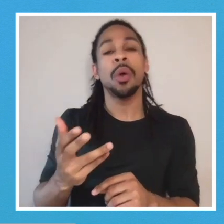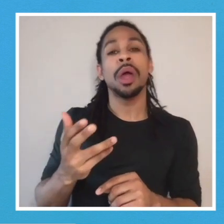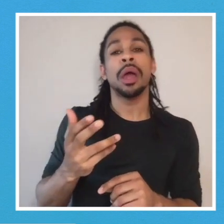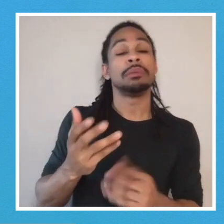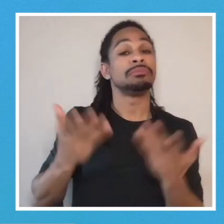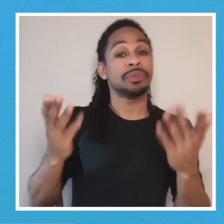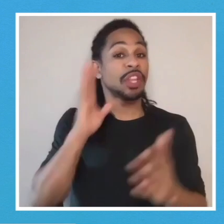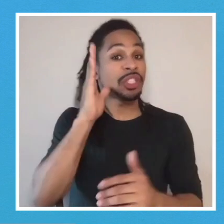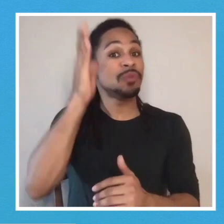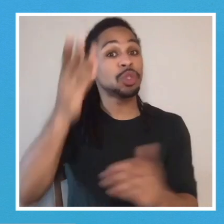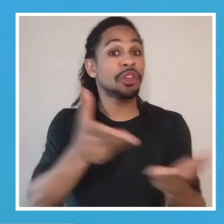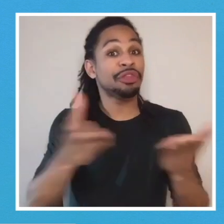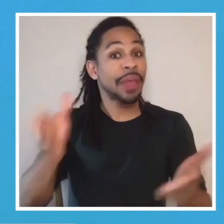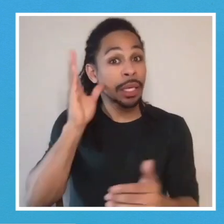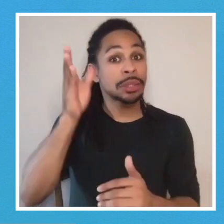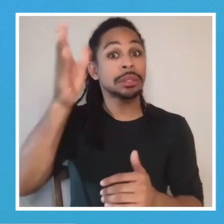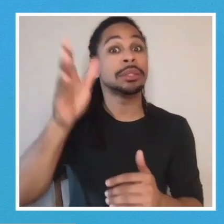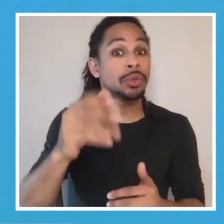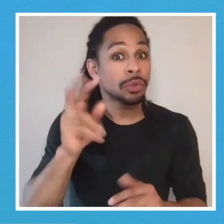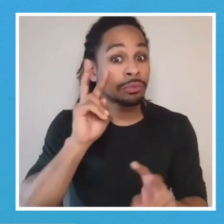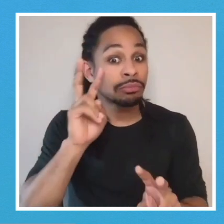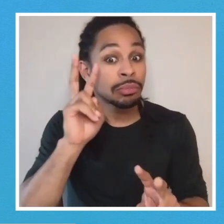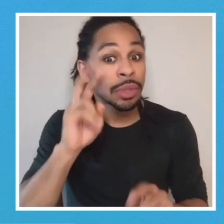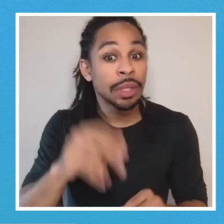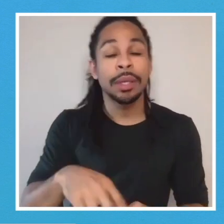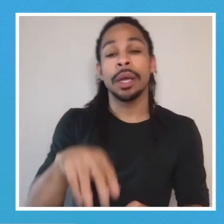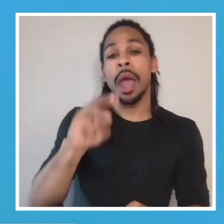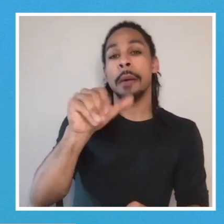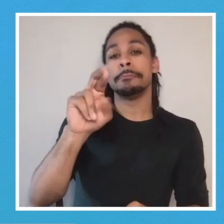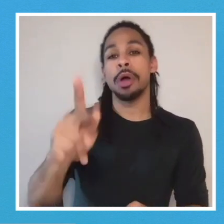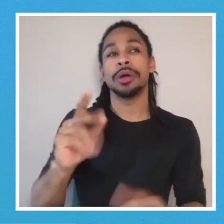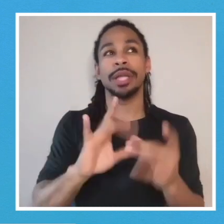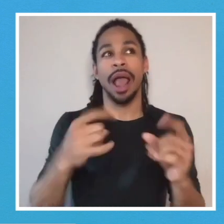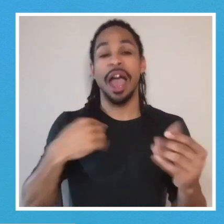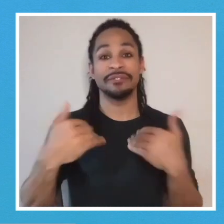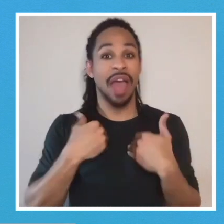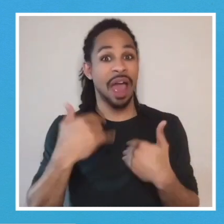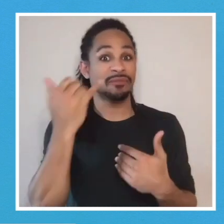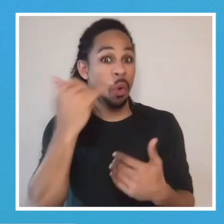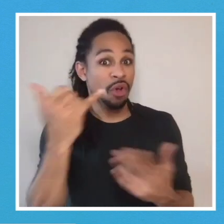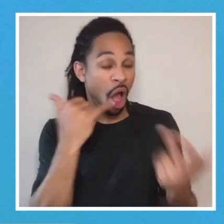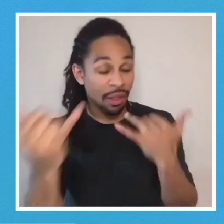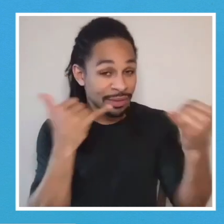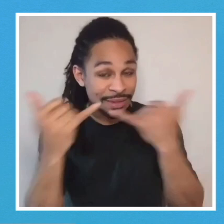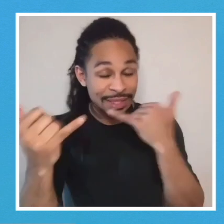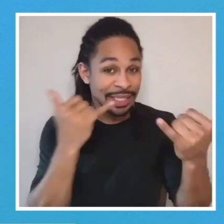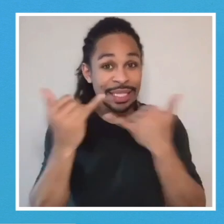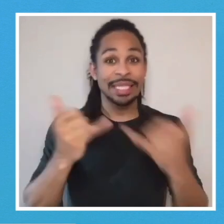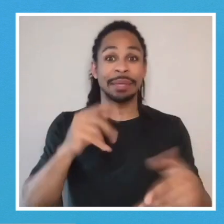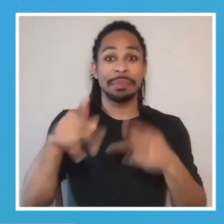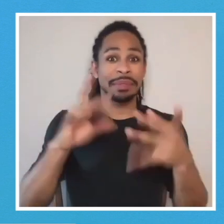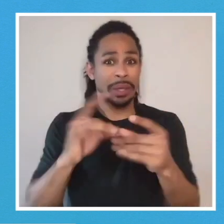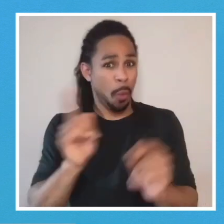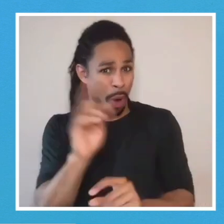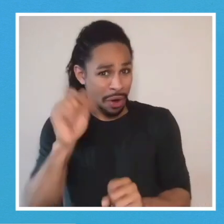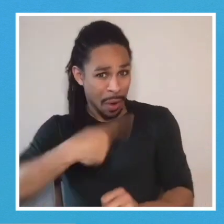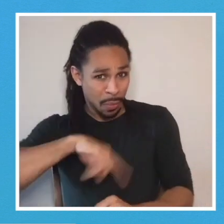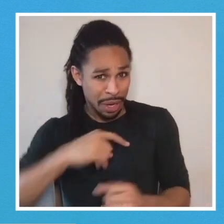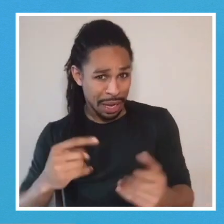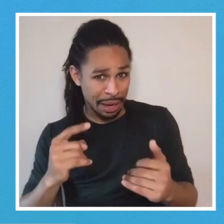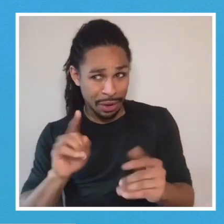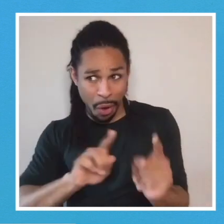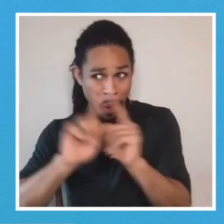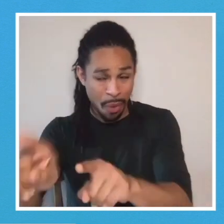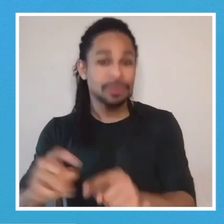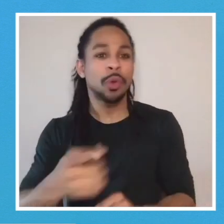Yeah, listen, I've had phone calls. Everyone's reaching out to me like, where do we go? Where can we go? And we've been working on